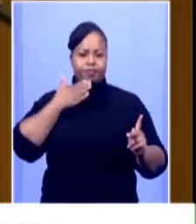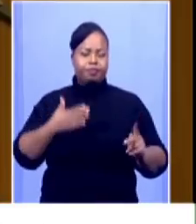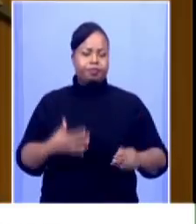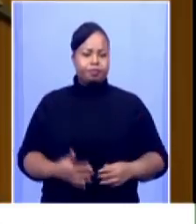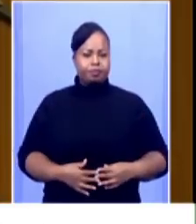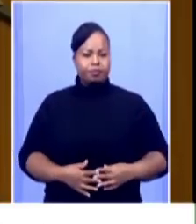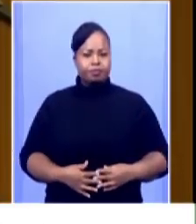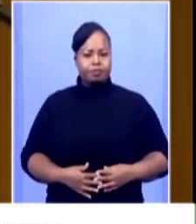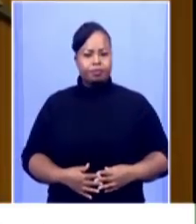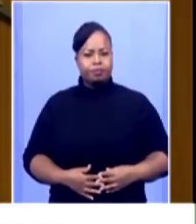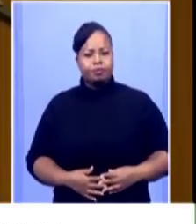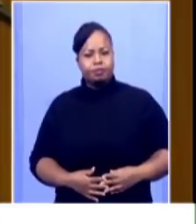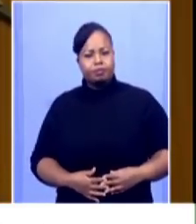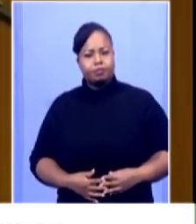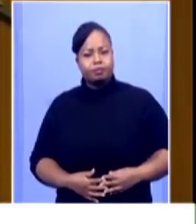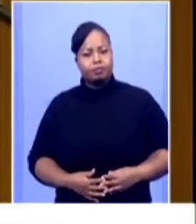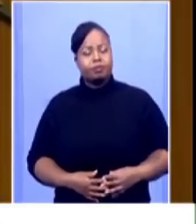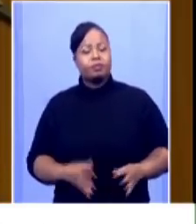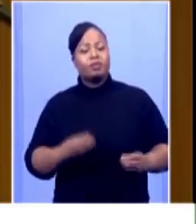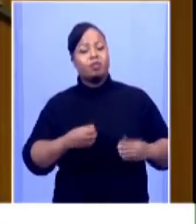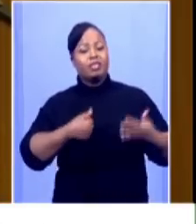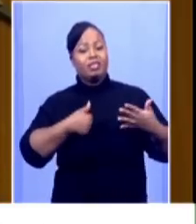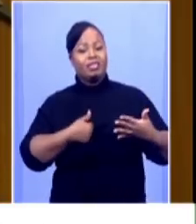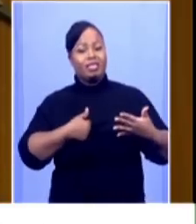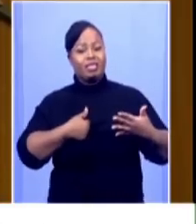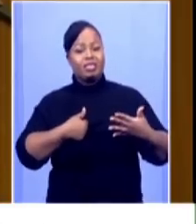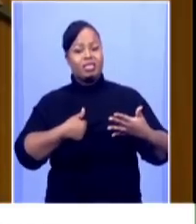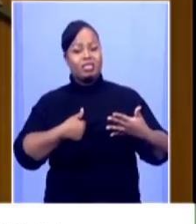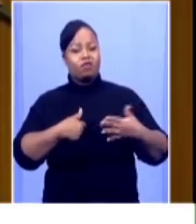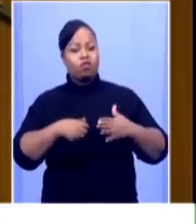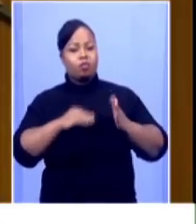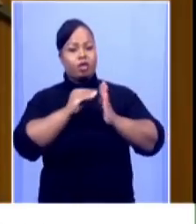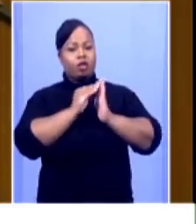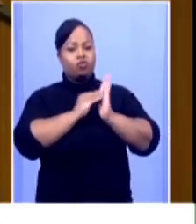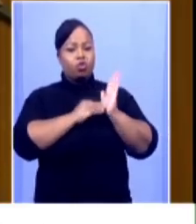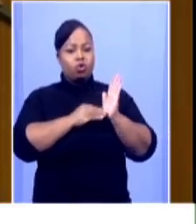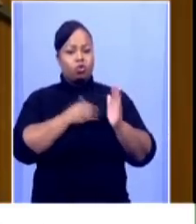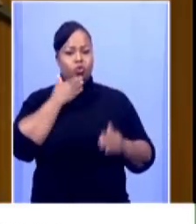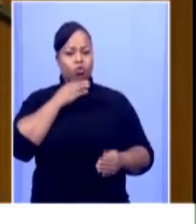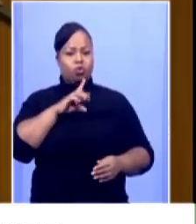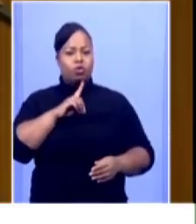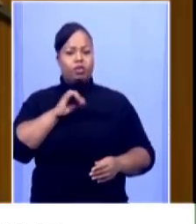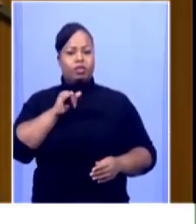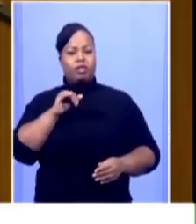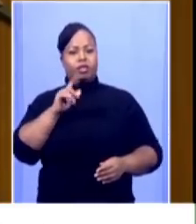lady. Accused number 6, according to the record I have, is Mr. Magashule.